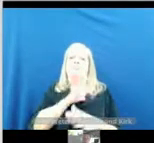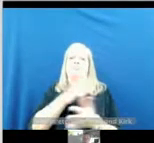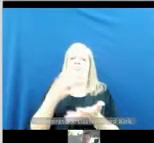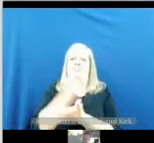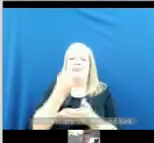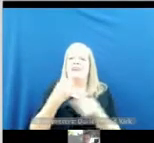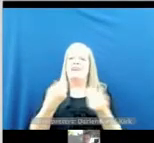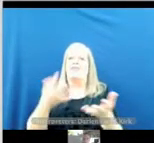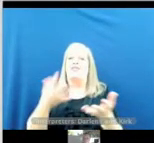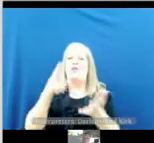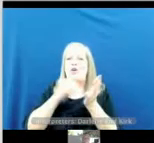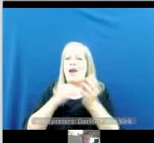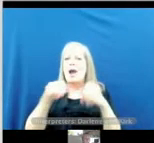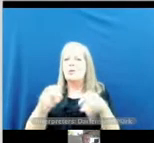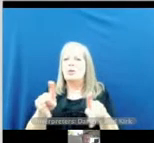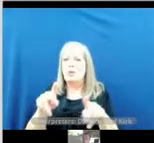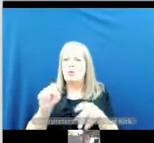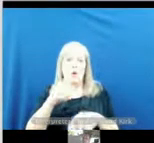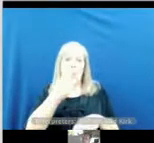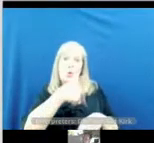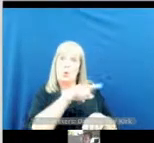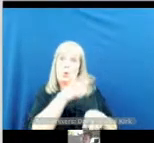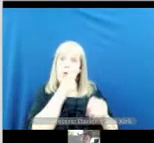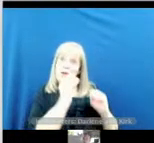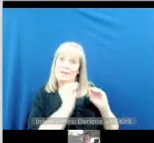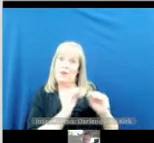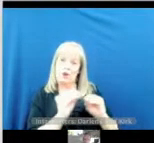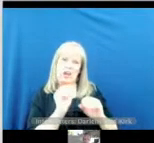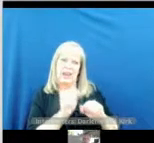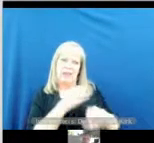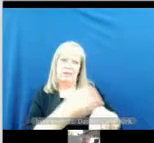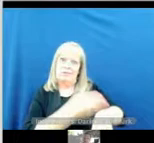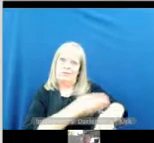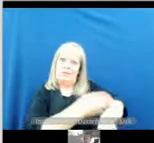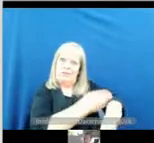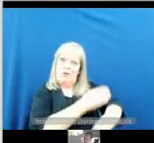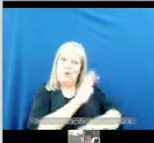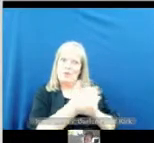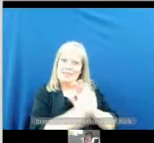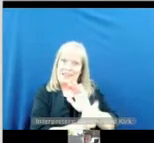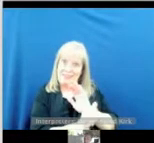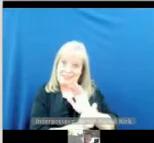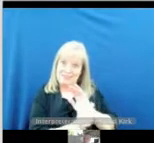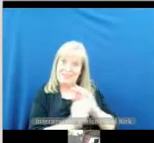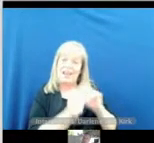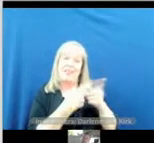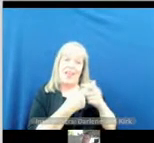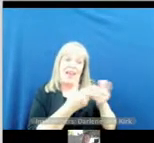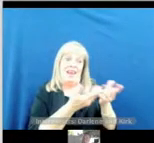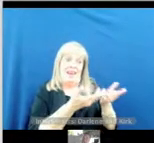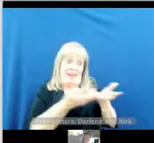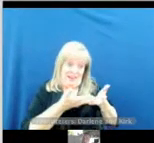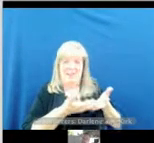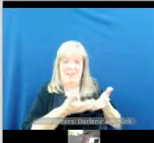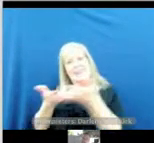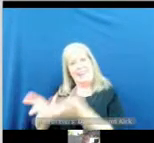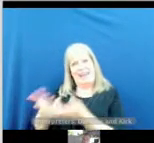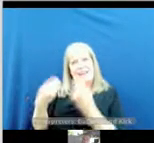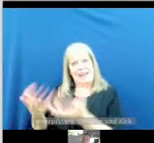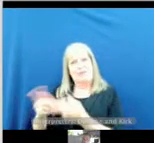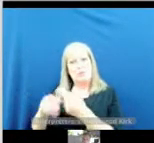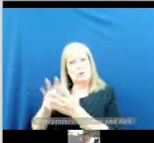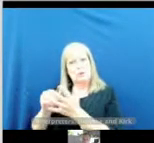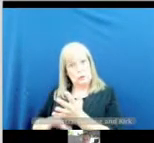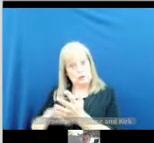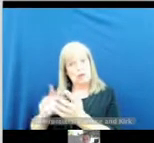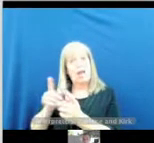you as educators to beef up your own skills and get more knowledge and then bring them back to your students and then see ways that you can pull your students in to